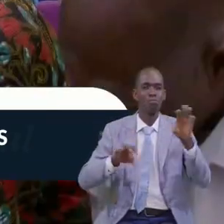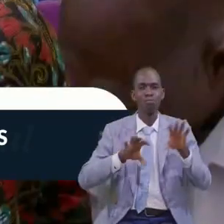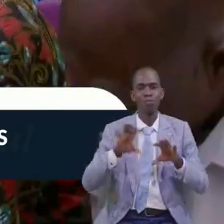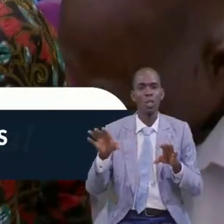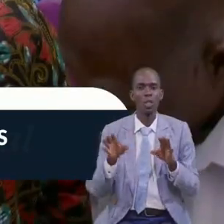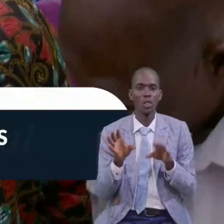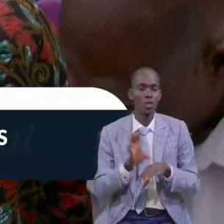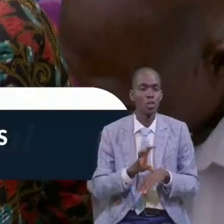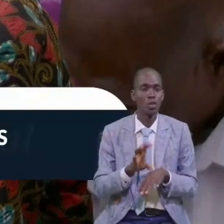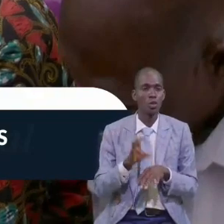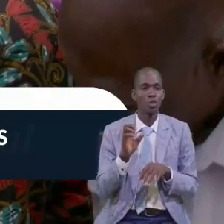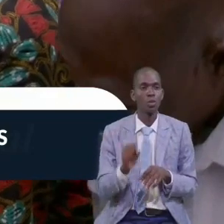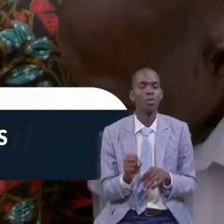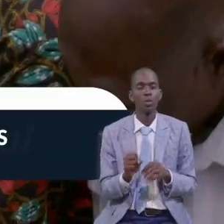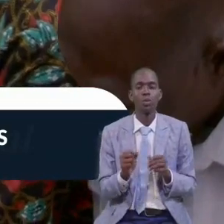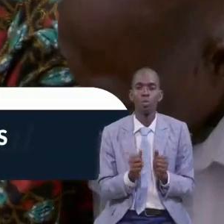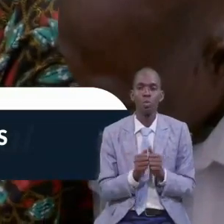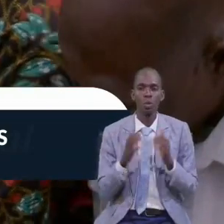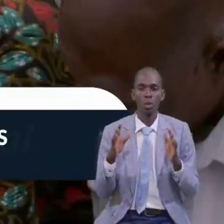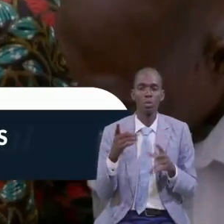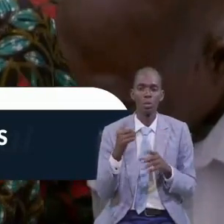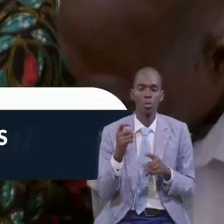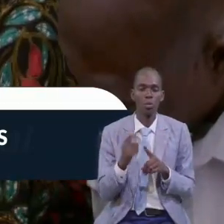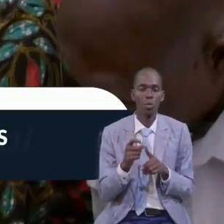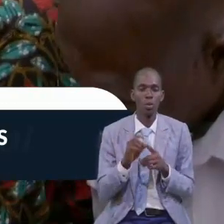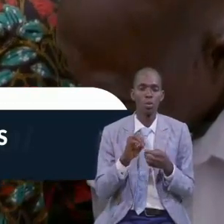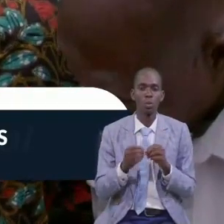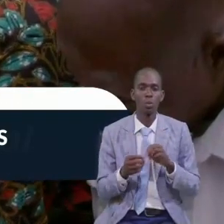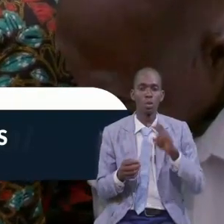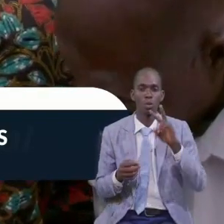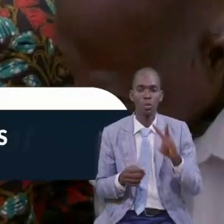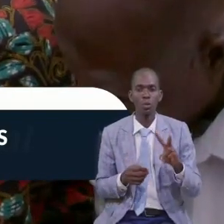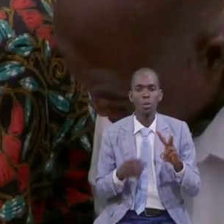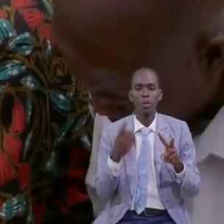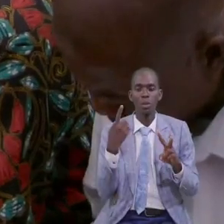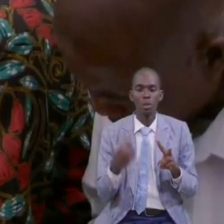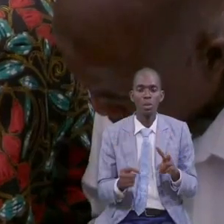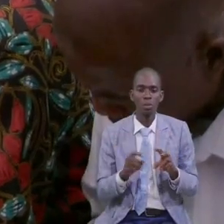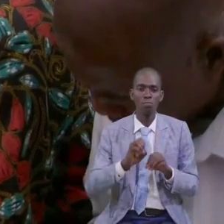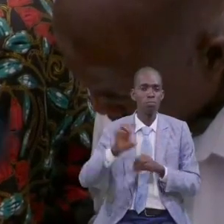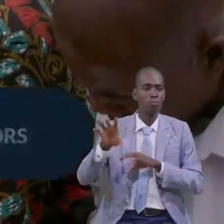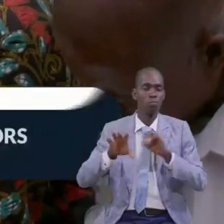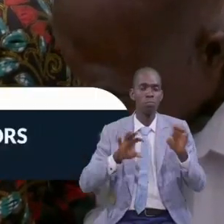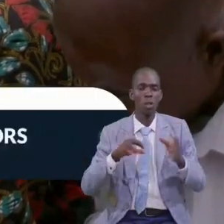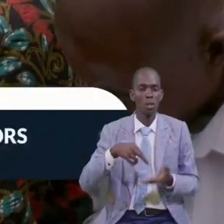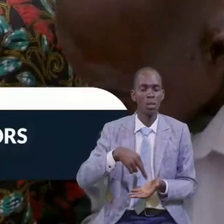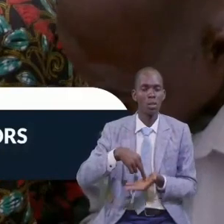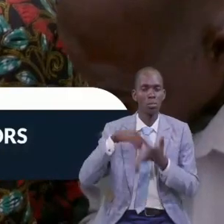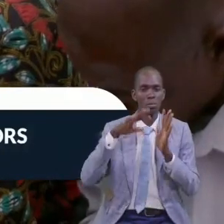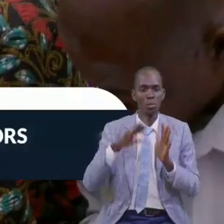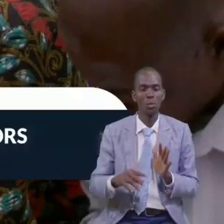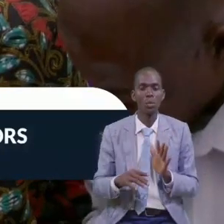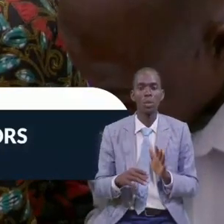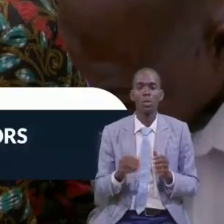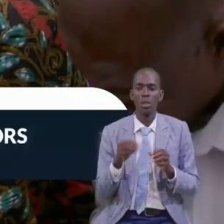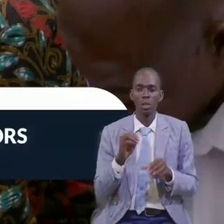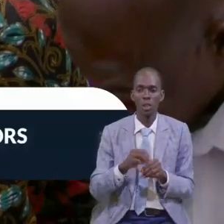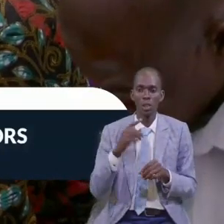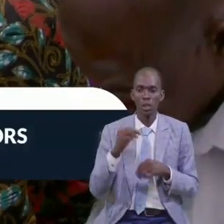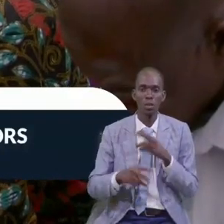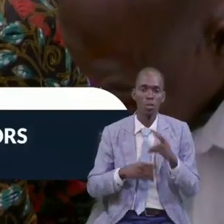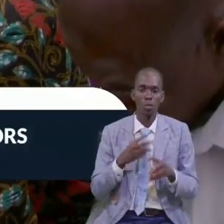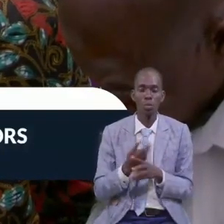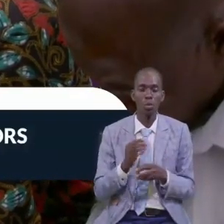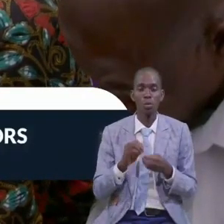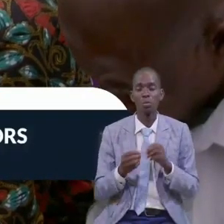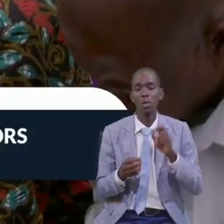assemblies without the word. Number two, the scattered ambassadors in the world. Number three, the